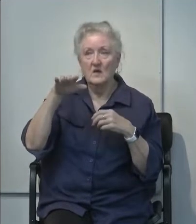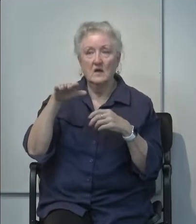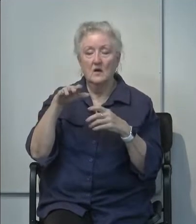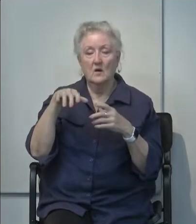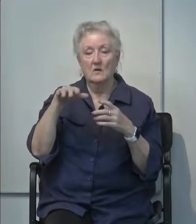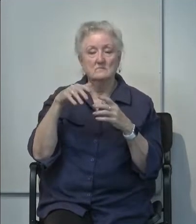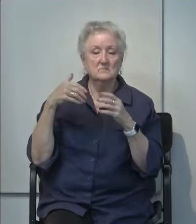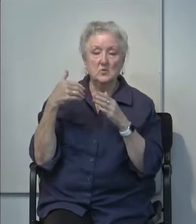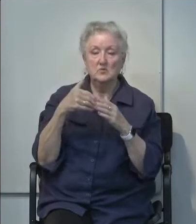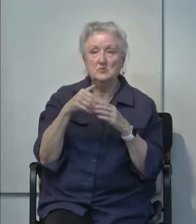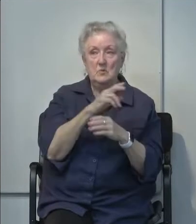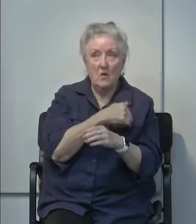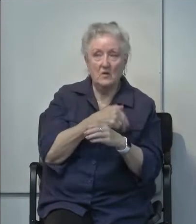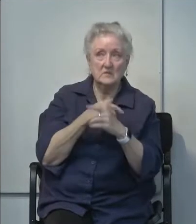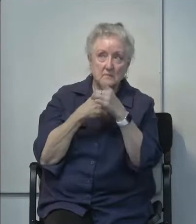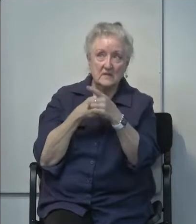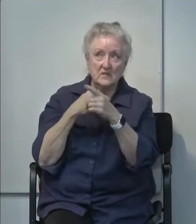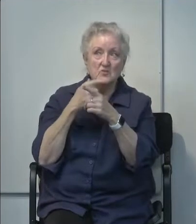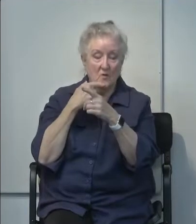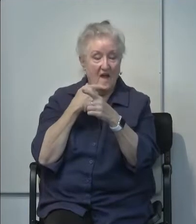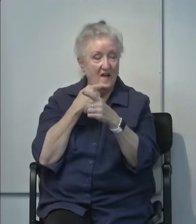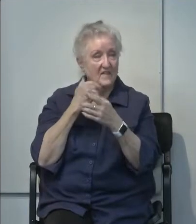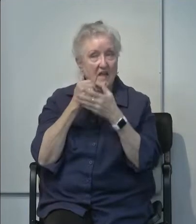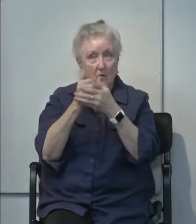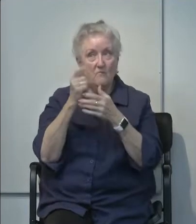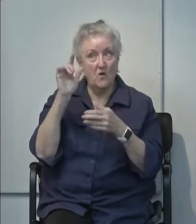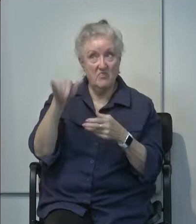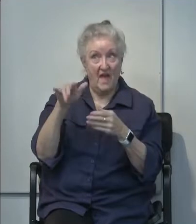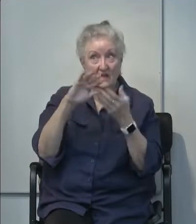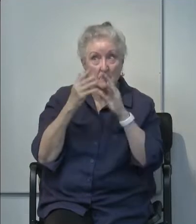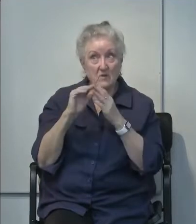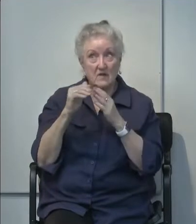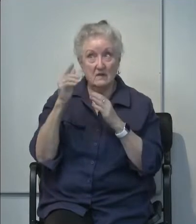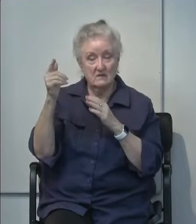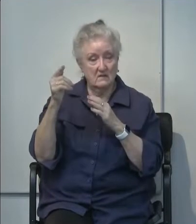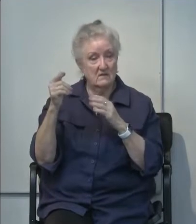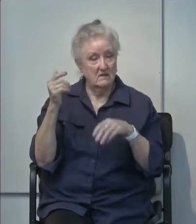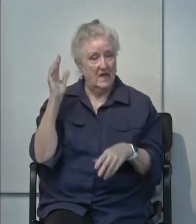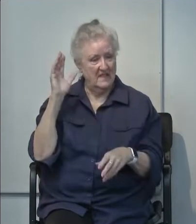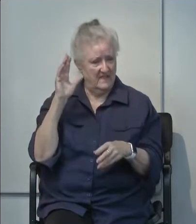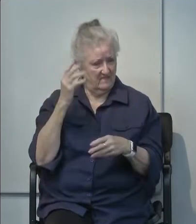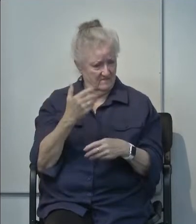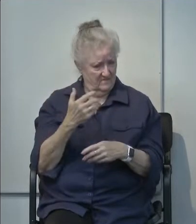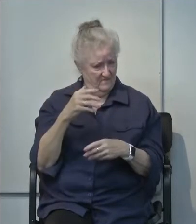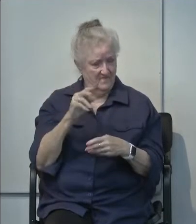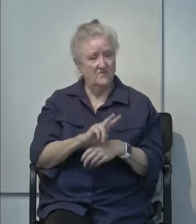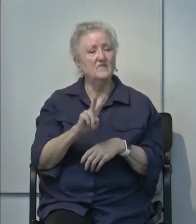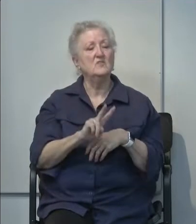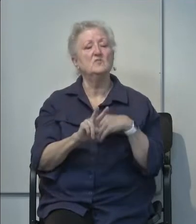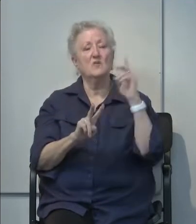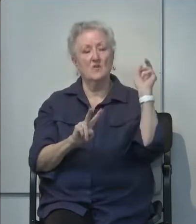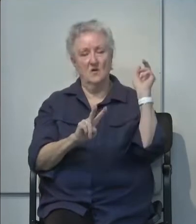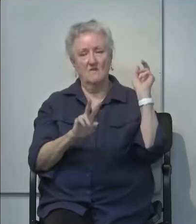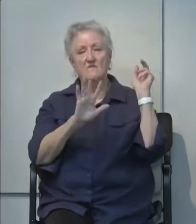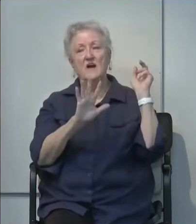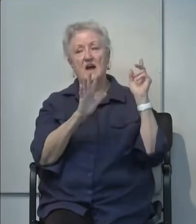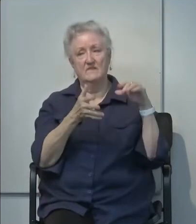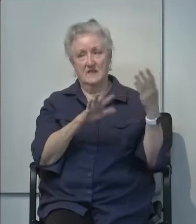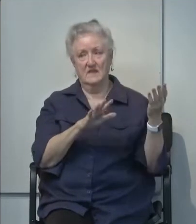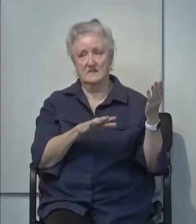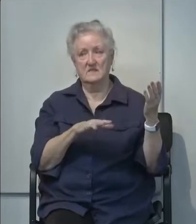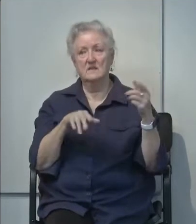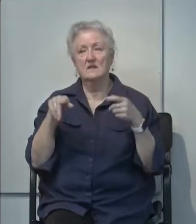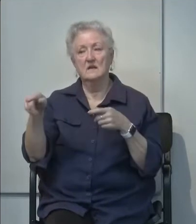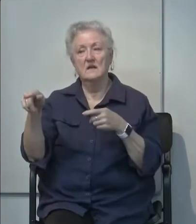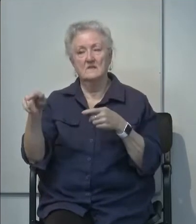that community because that's going to be you know the first this is that there's been five deaths i think in ventura and this is the first for this area yeah this is going to be a really big